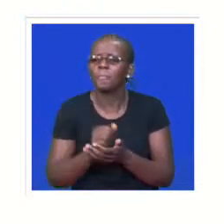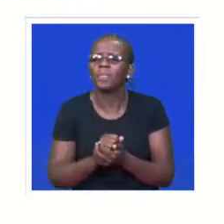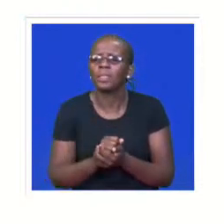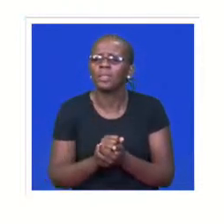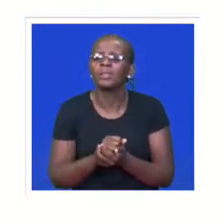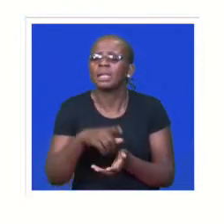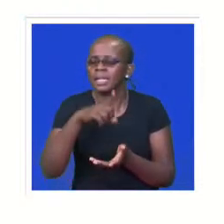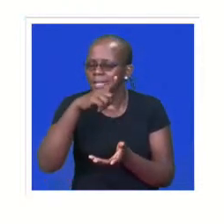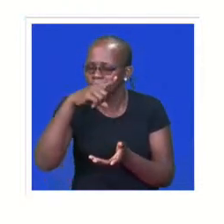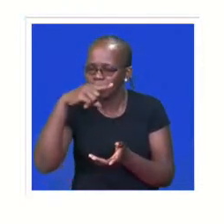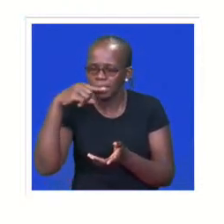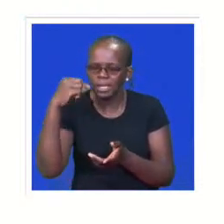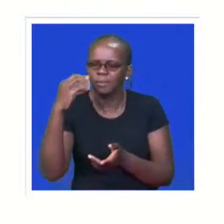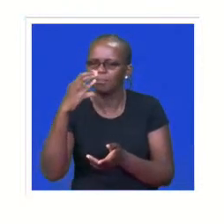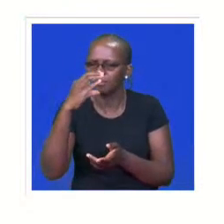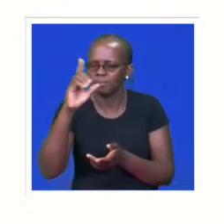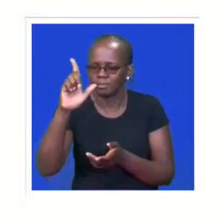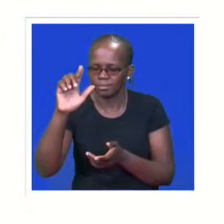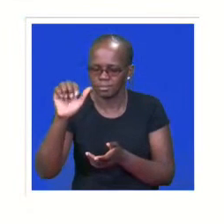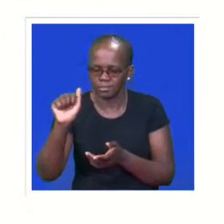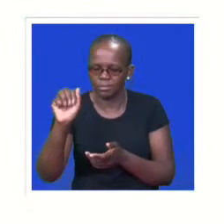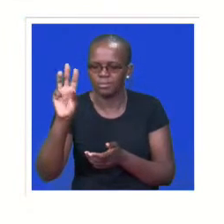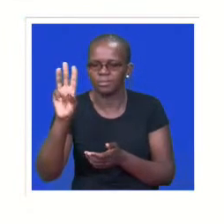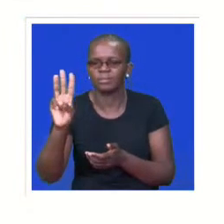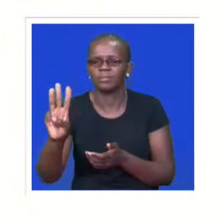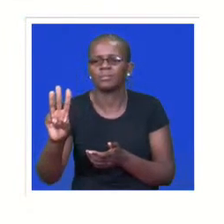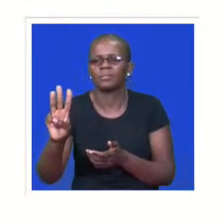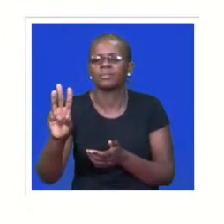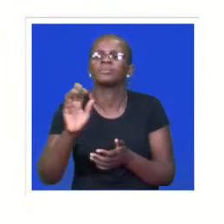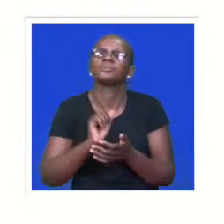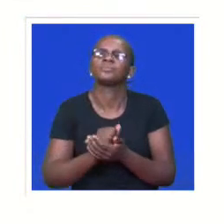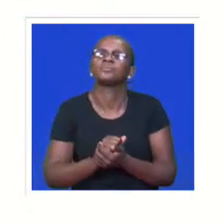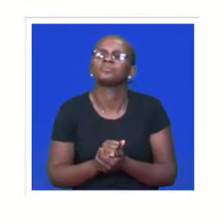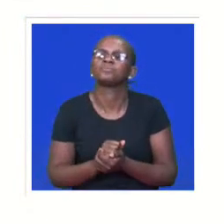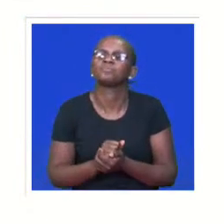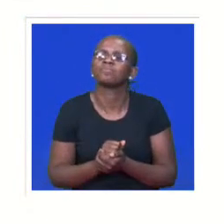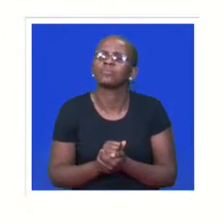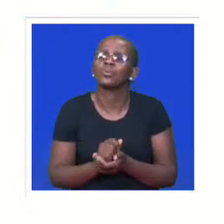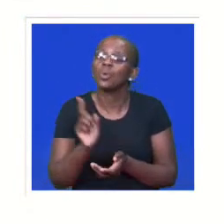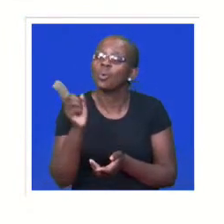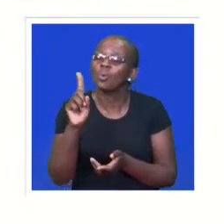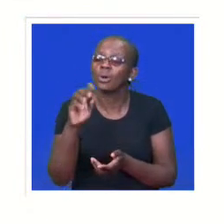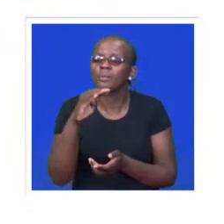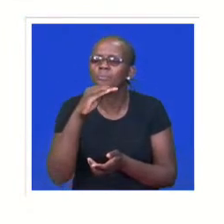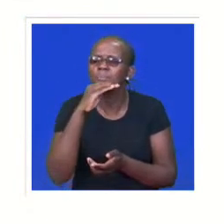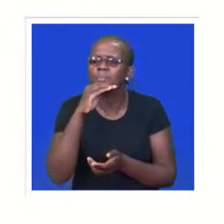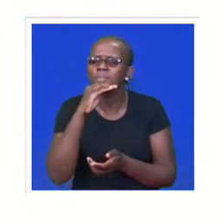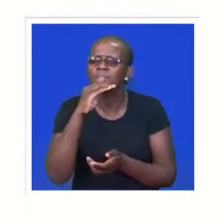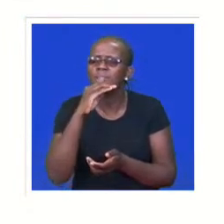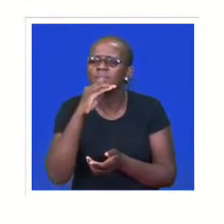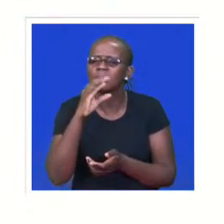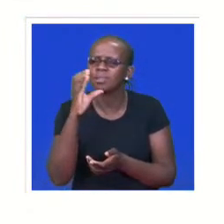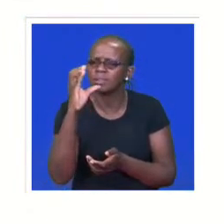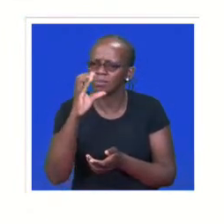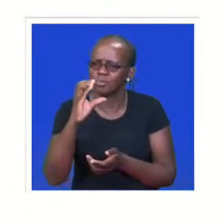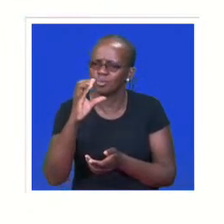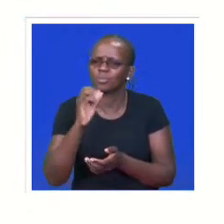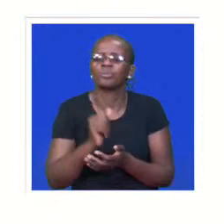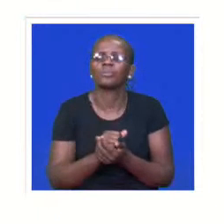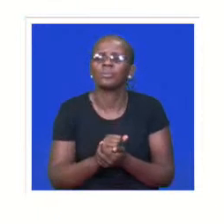those things claws. So now what is a claw, dear learner? A claw is the